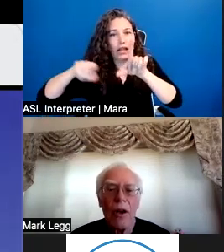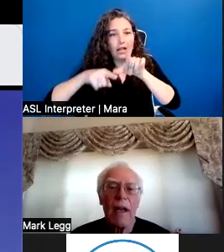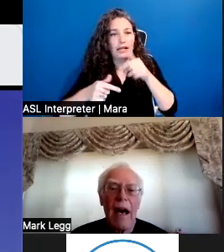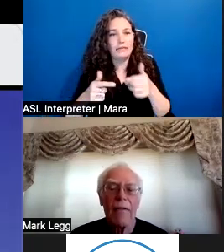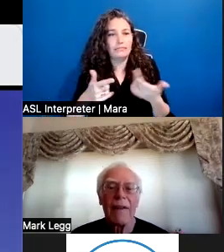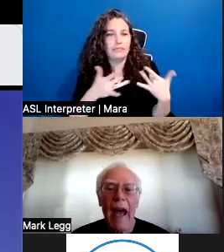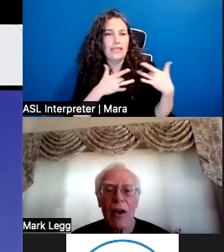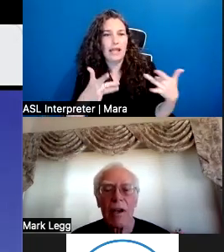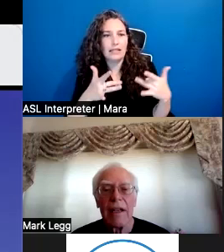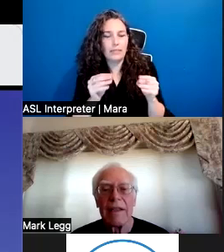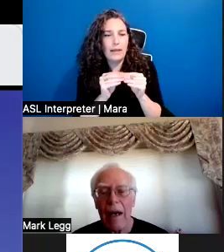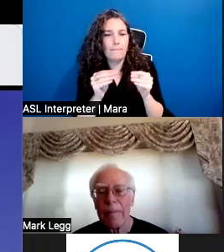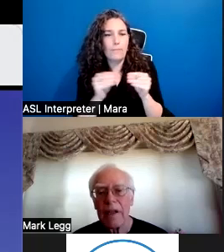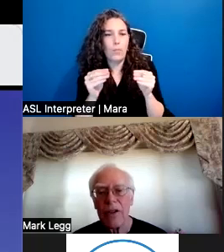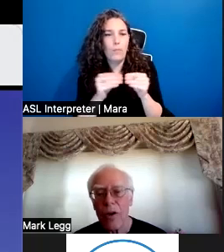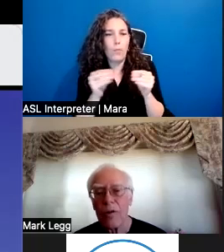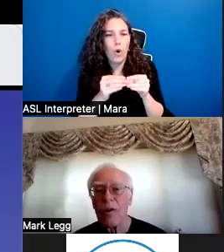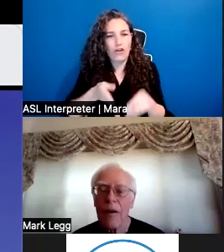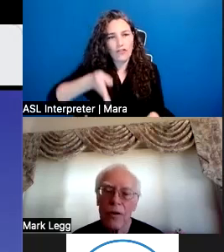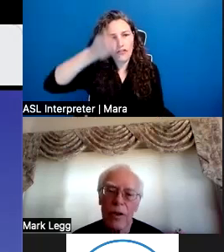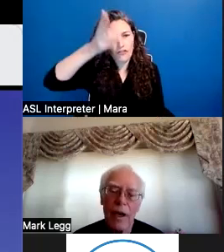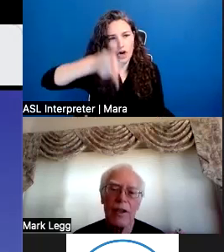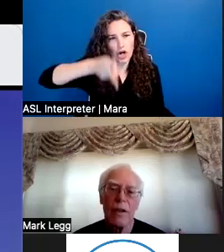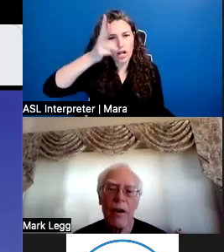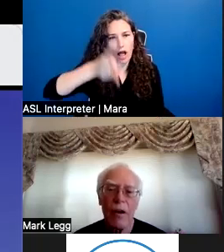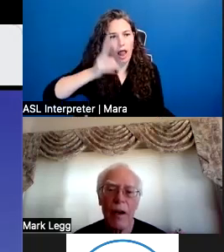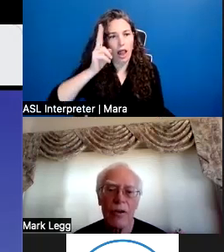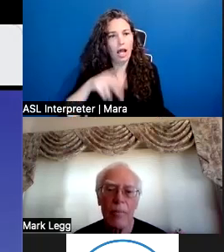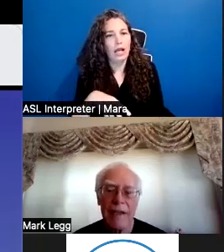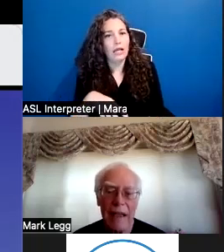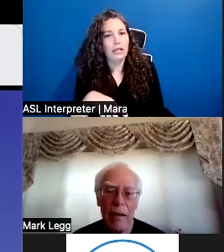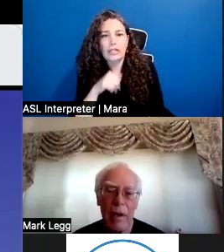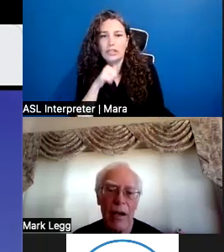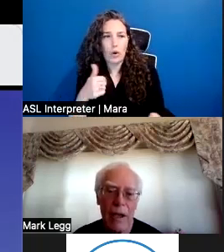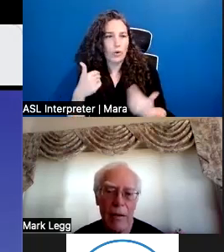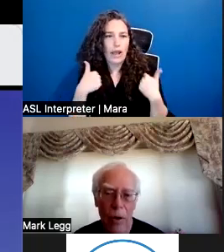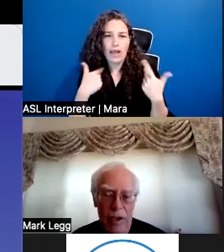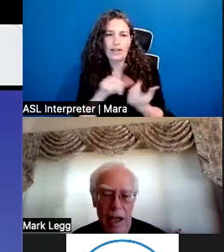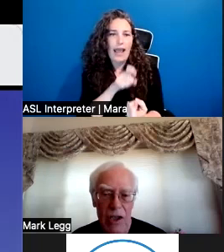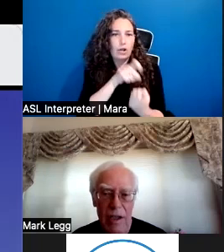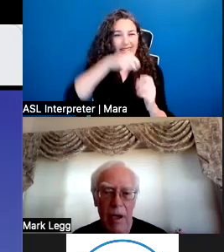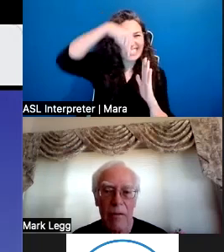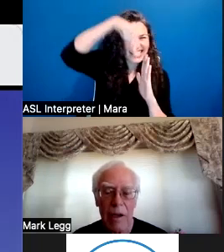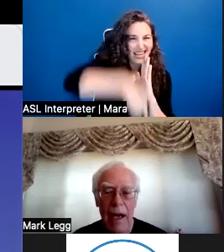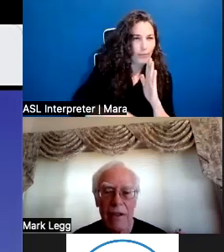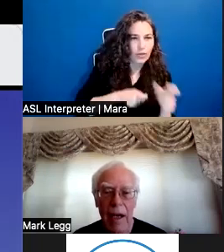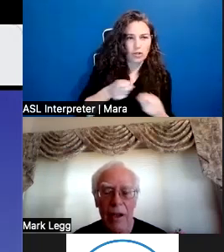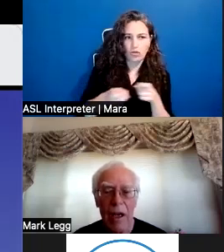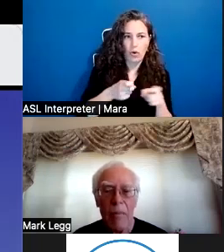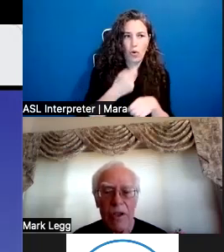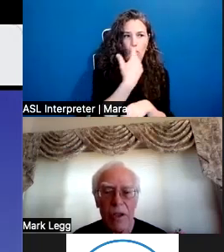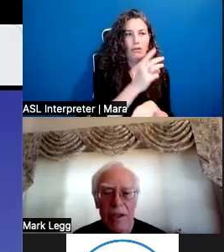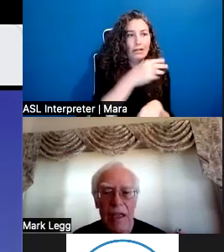We don't have as accurate depth control for offshore earthquakes because they're farther offshore, but it's getting better as we get more stations and better velocity